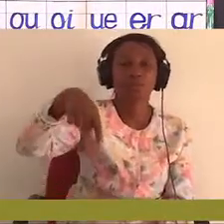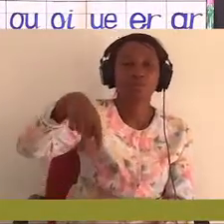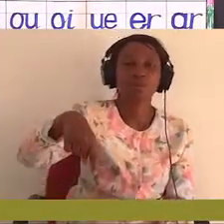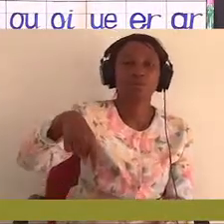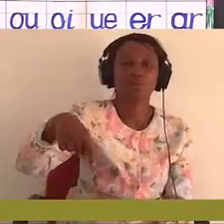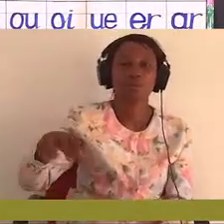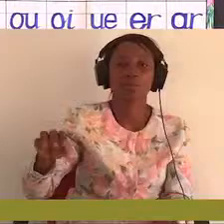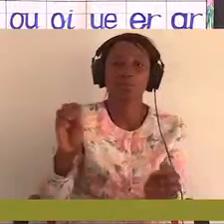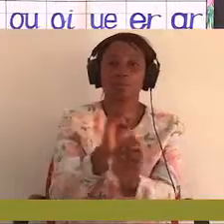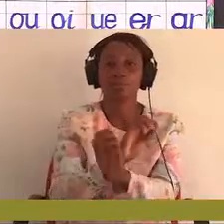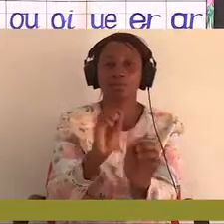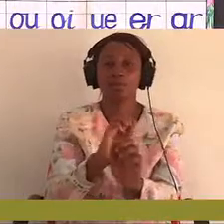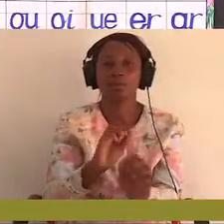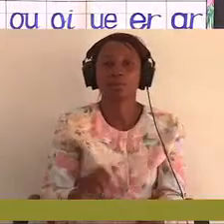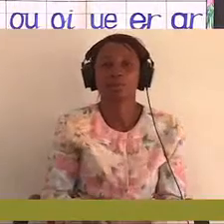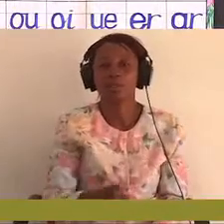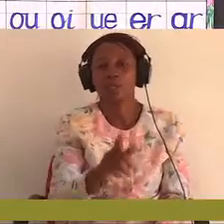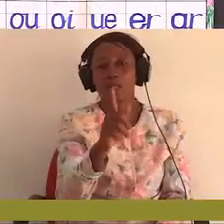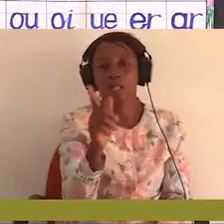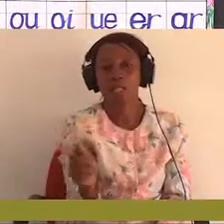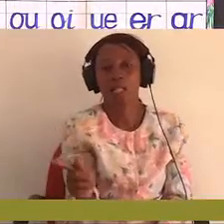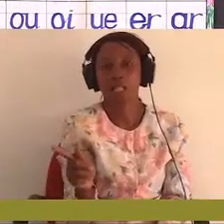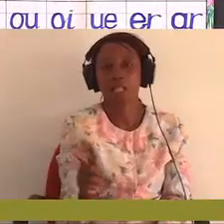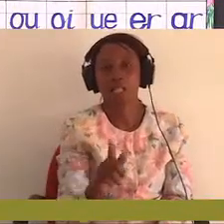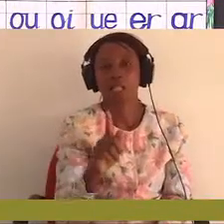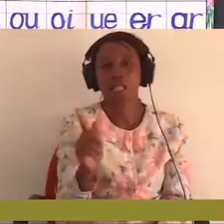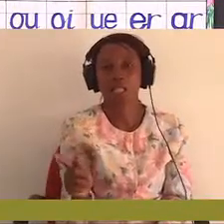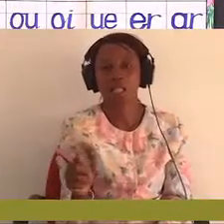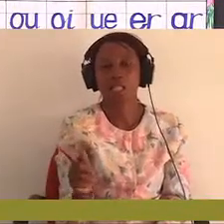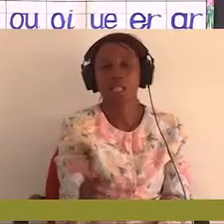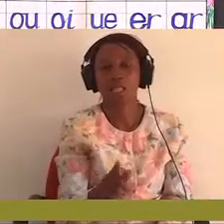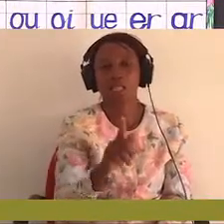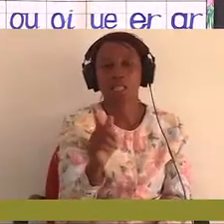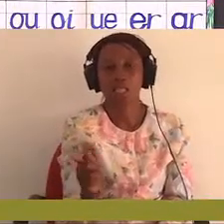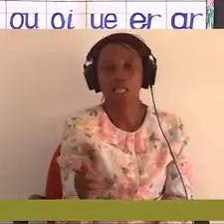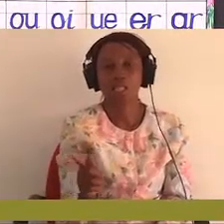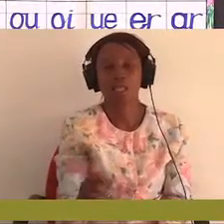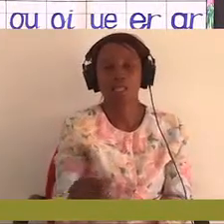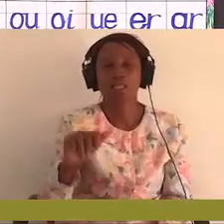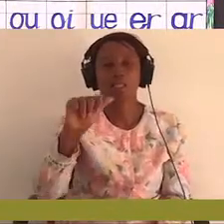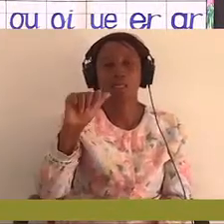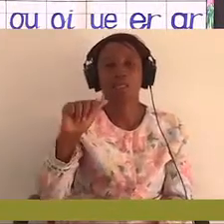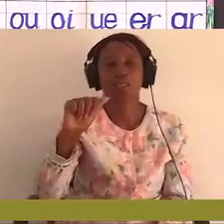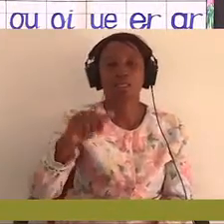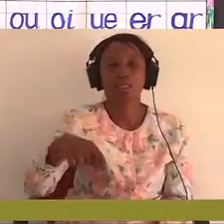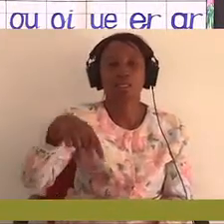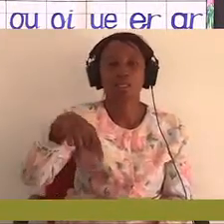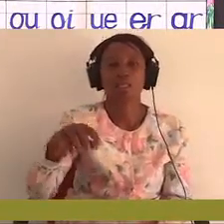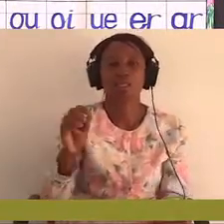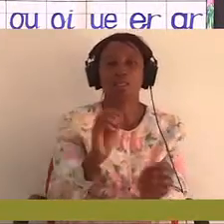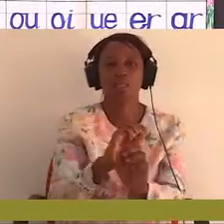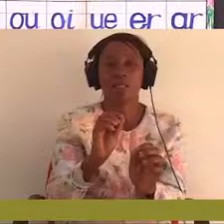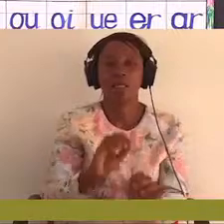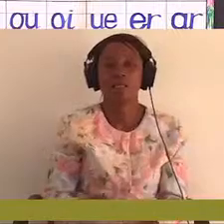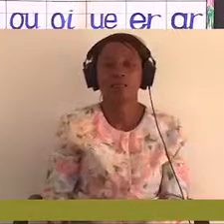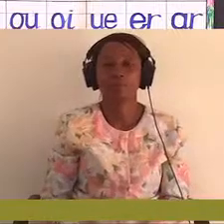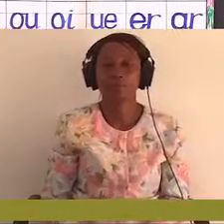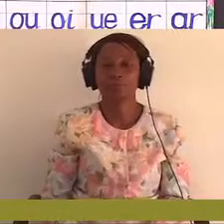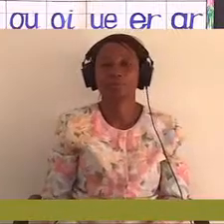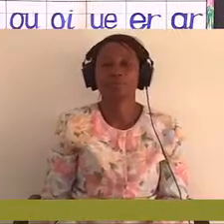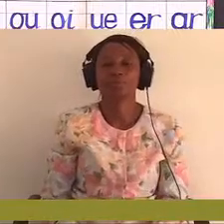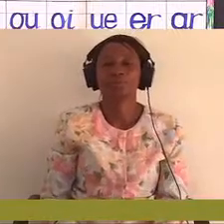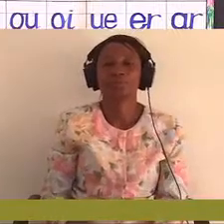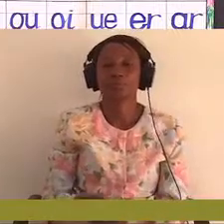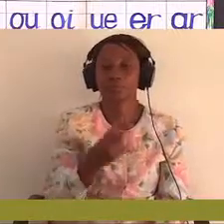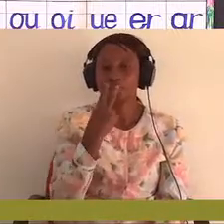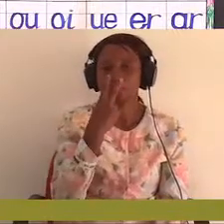Yes, we can hear G in the word gap, and we can equally